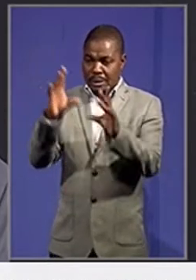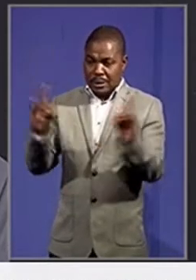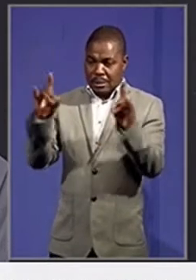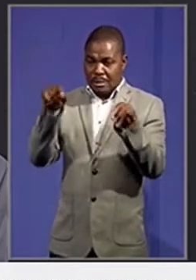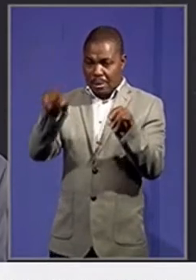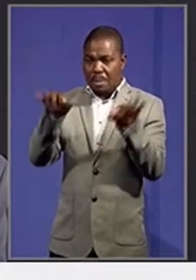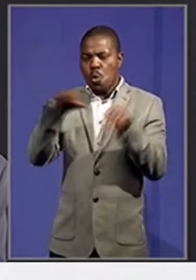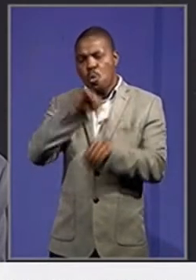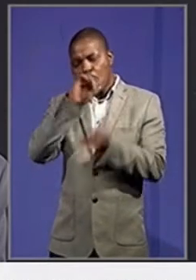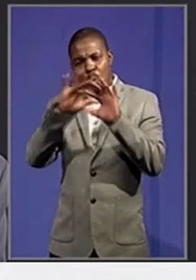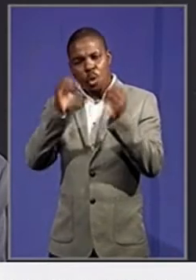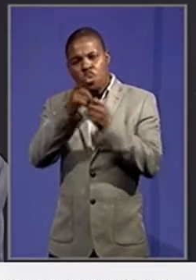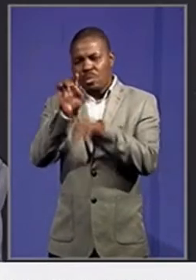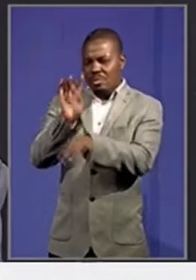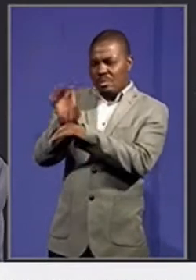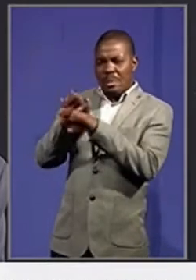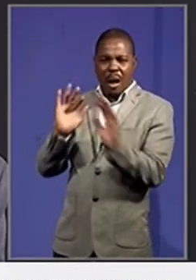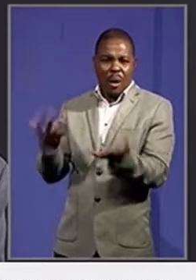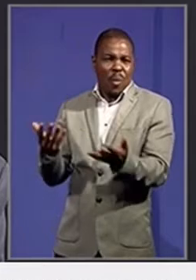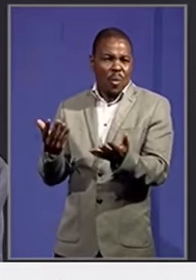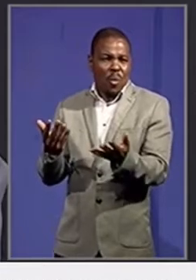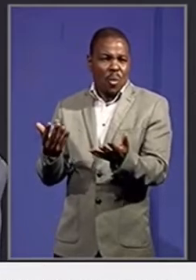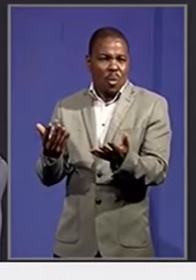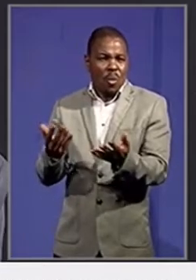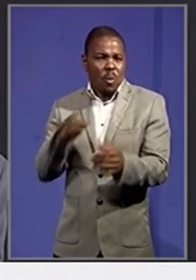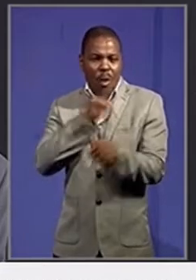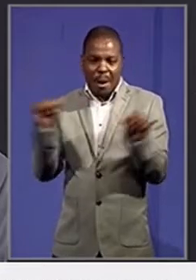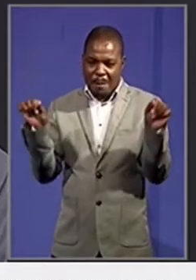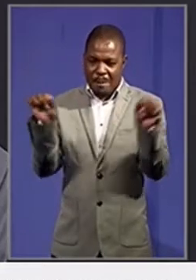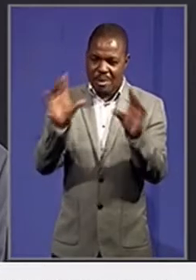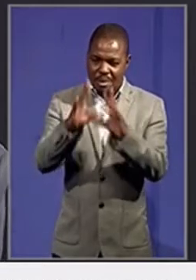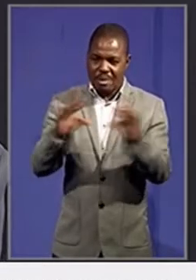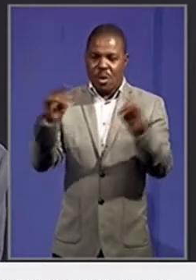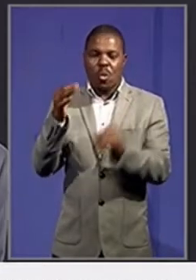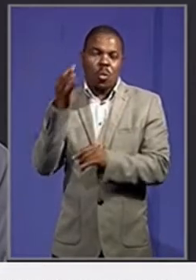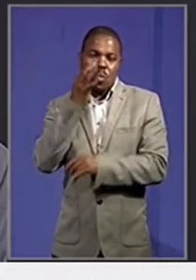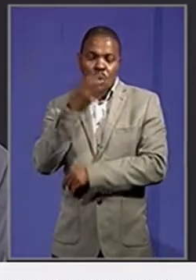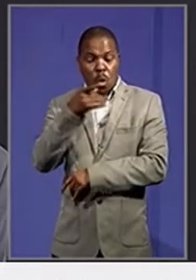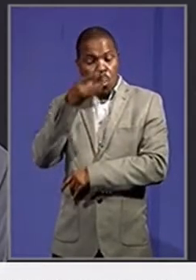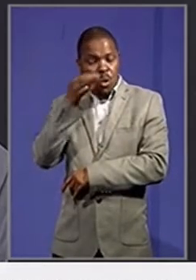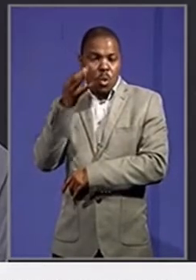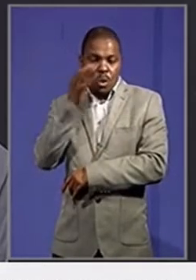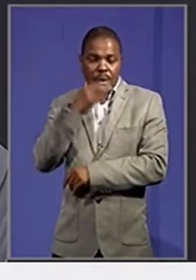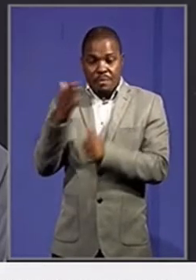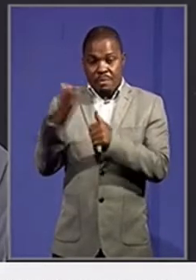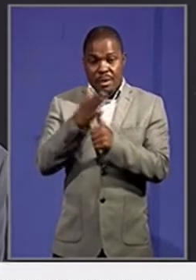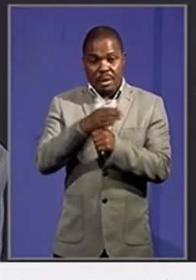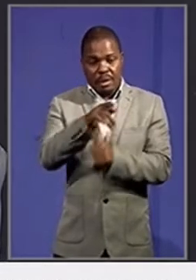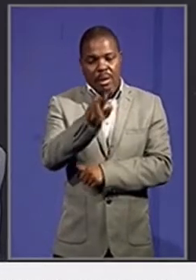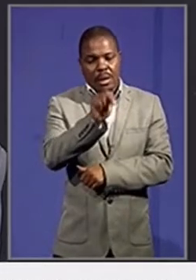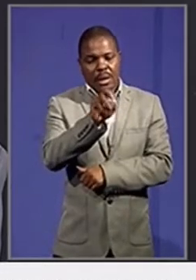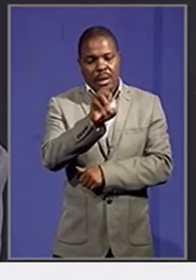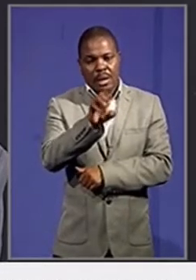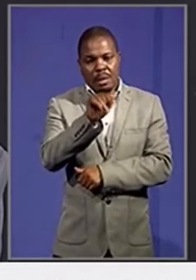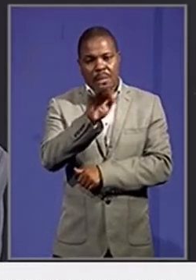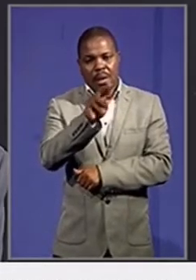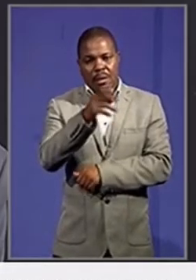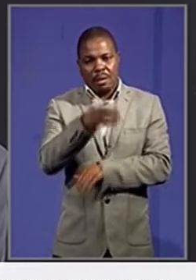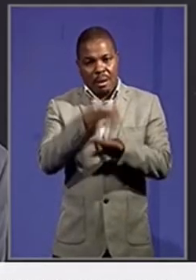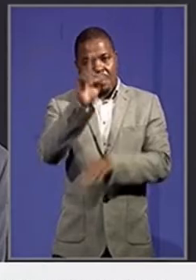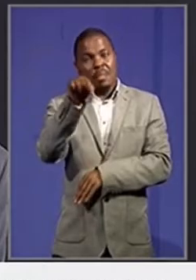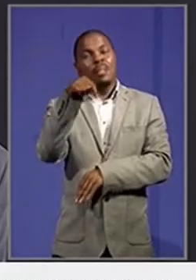baradi ba bolo o ka ba kgothatsa ka goreng jwalo ka re khutlela stadium ke utlwa ntate Khoza o itse go tla qala ka dipapadi tsa NetBank e